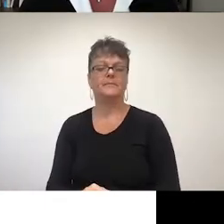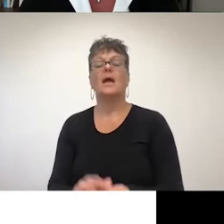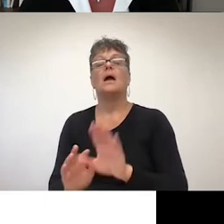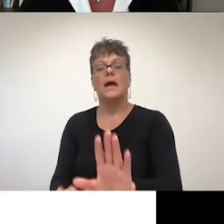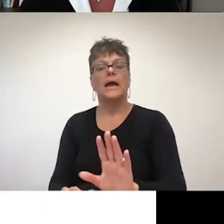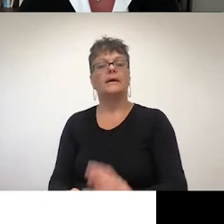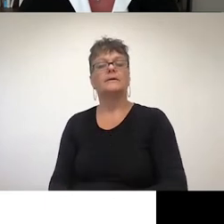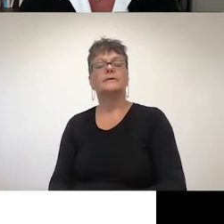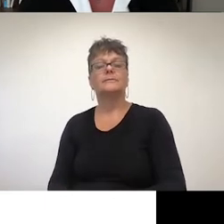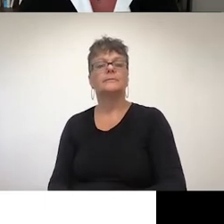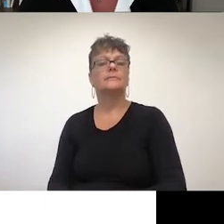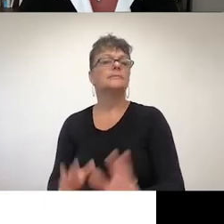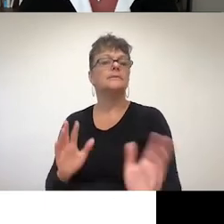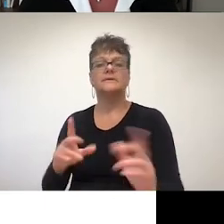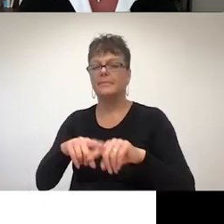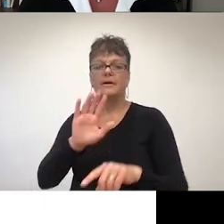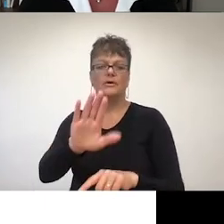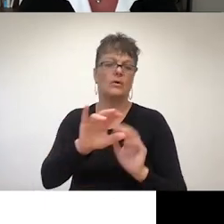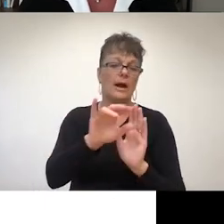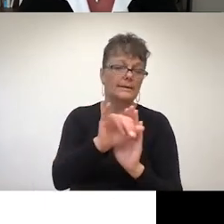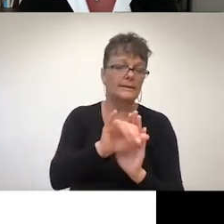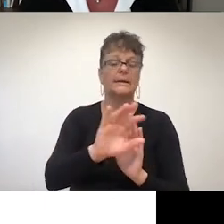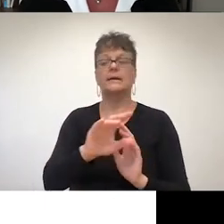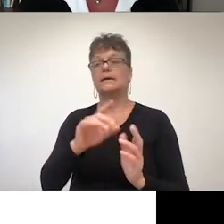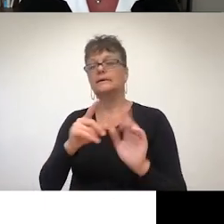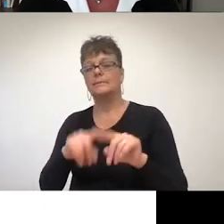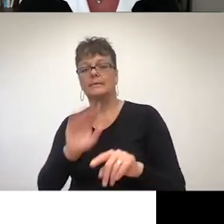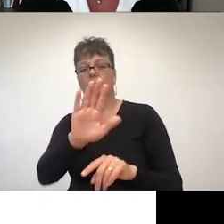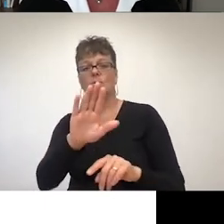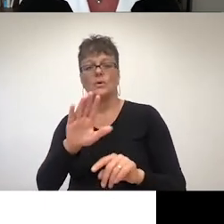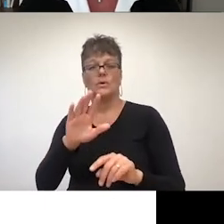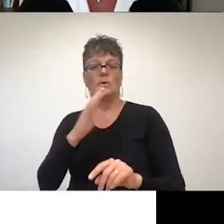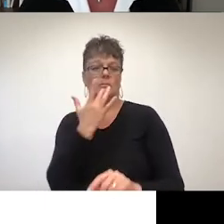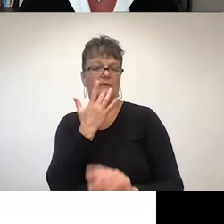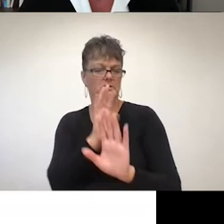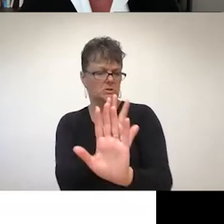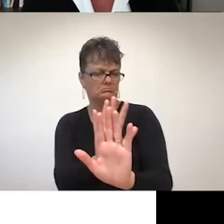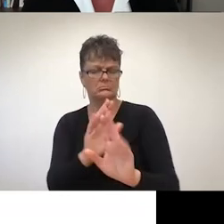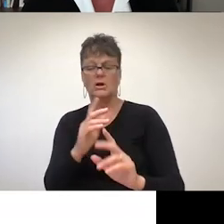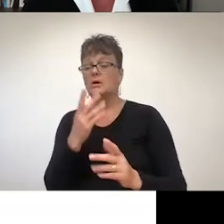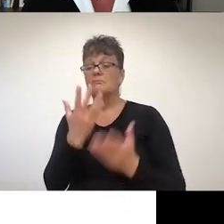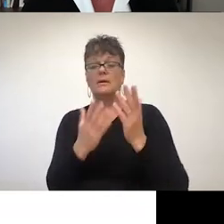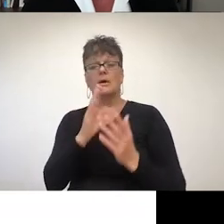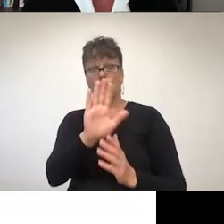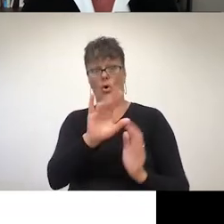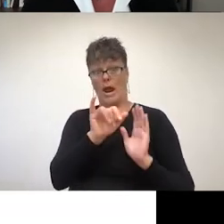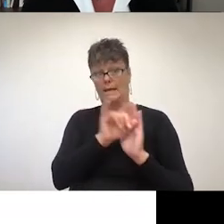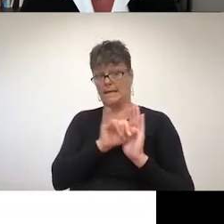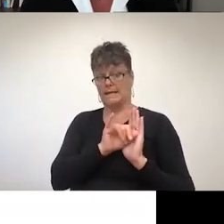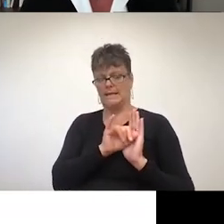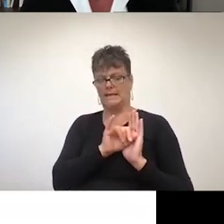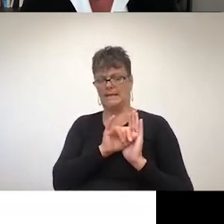right? So there may be elements of yourself that you don't choose to share with your students. Maybe it's out of your comfort zone.